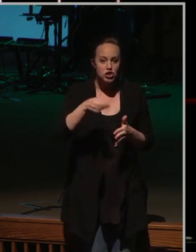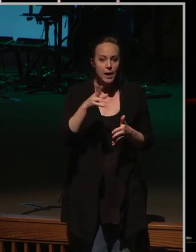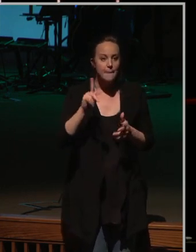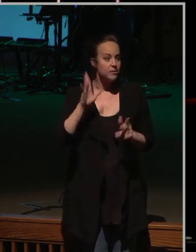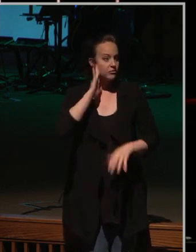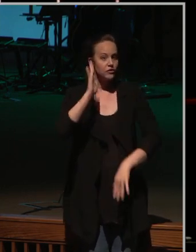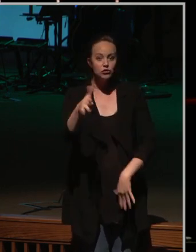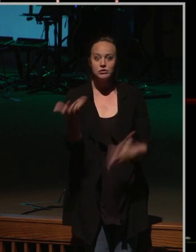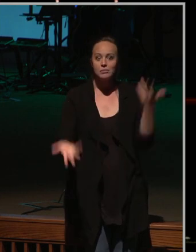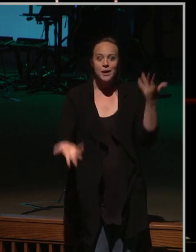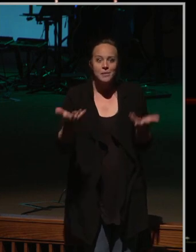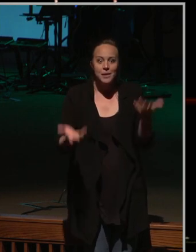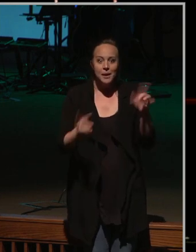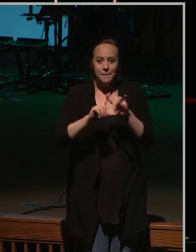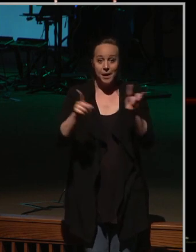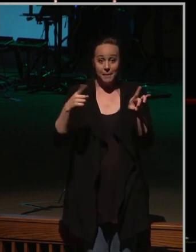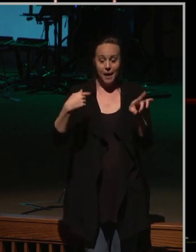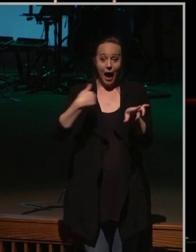larger.